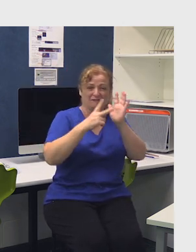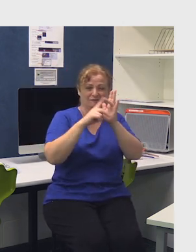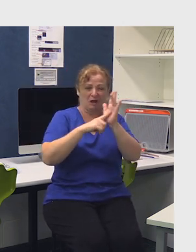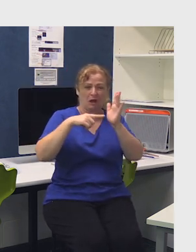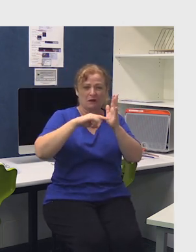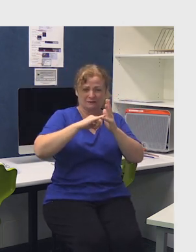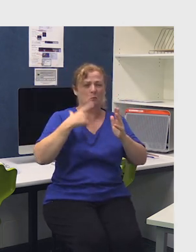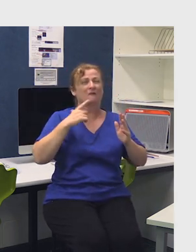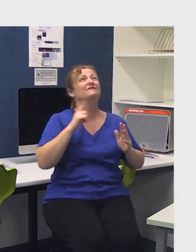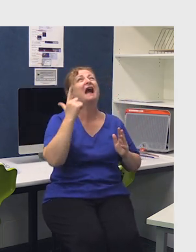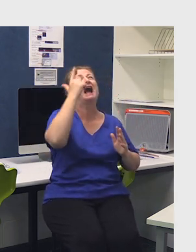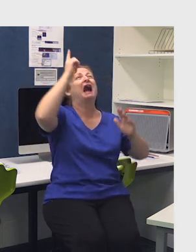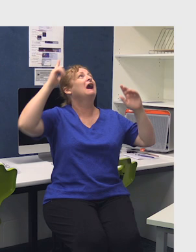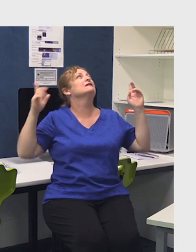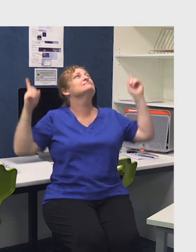keep us safe.